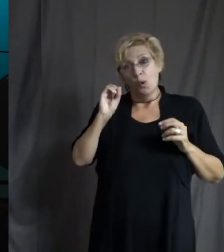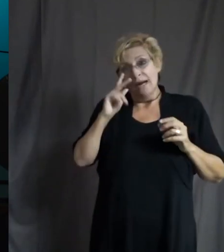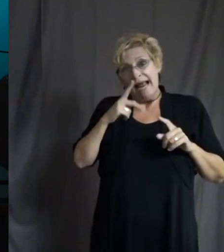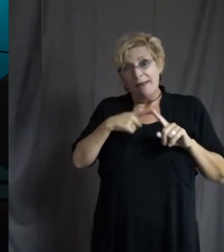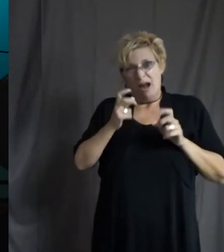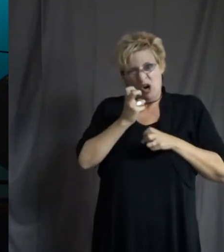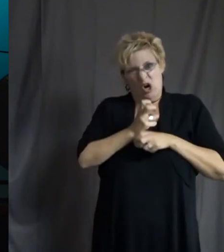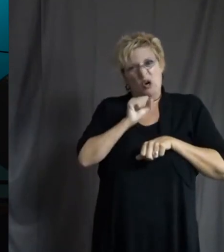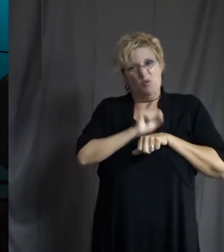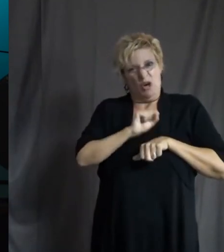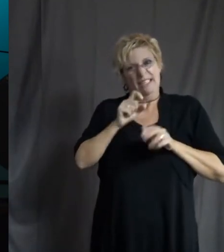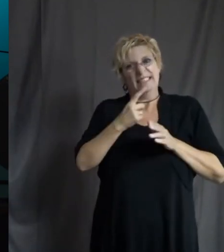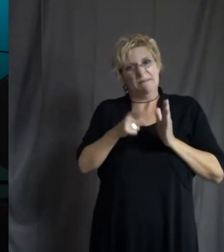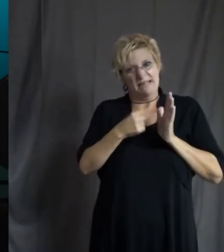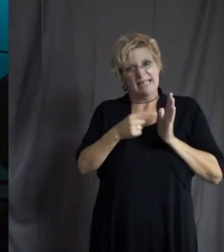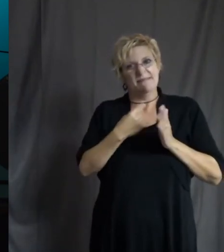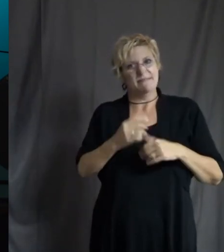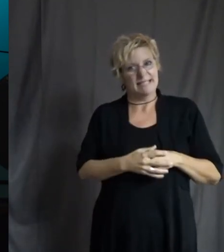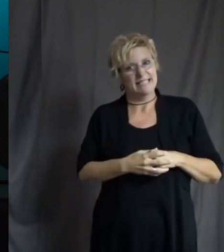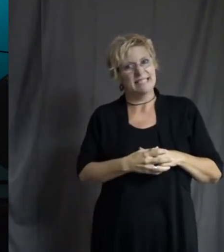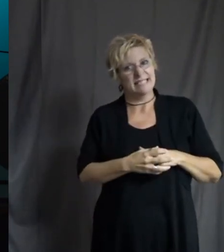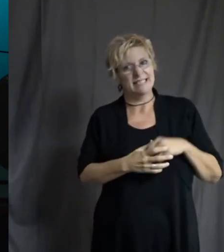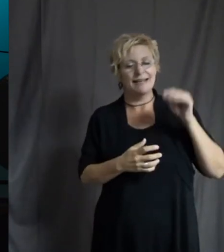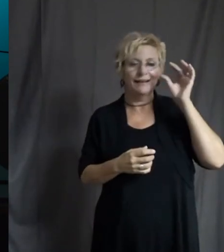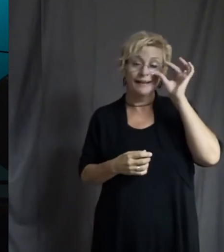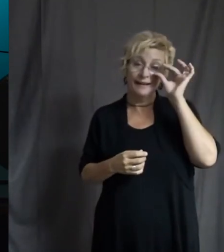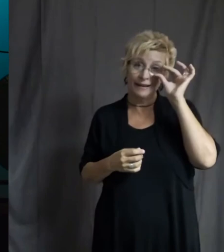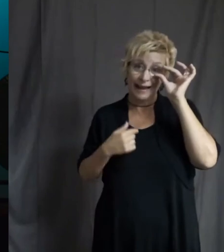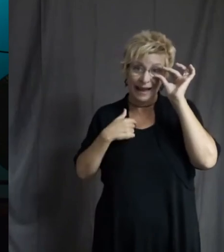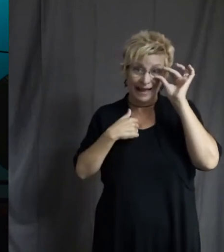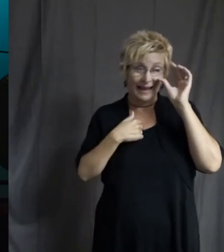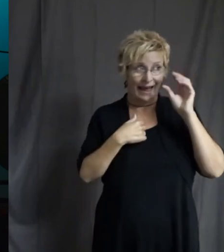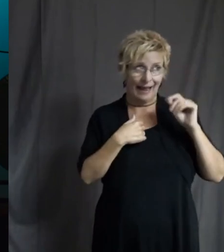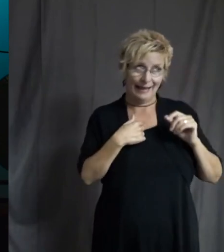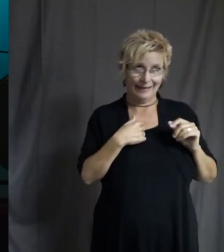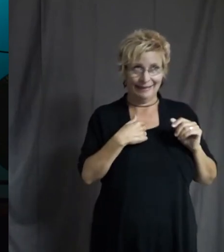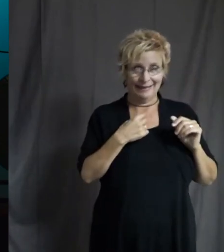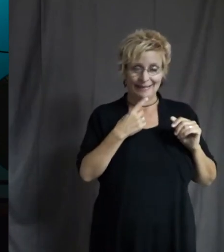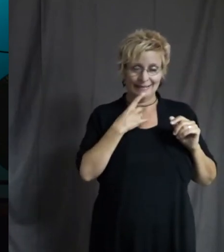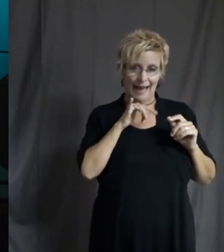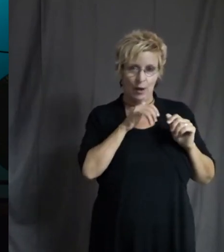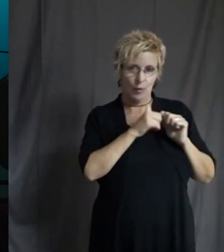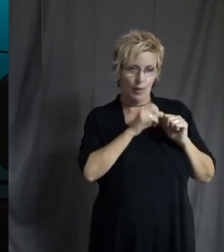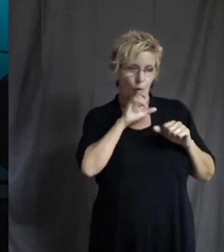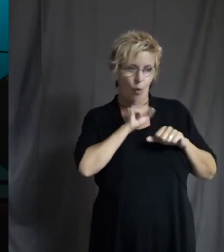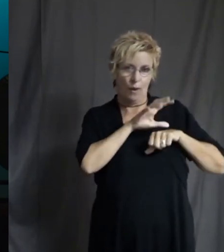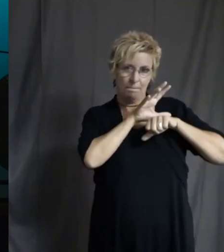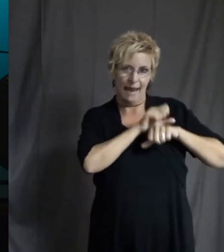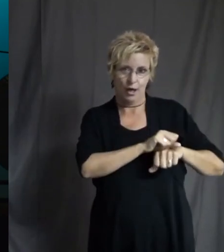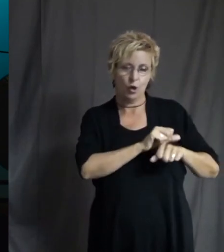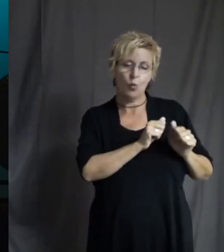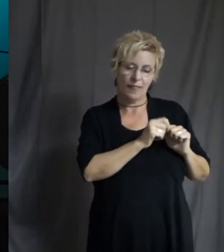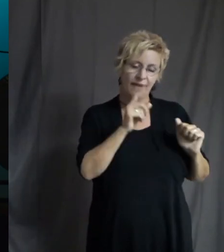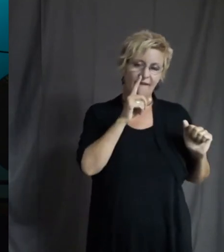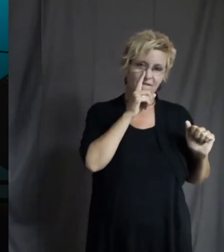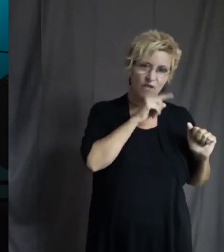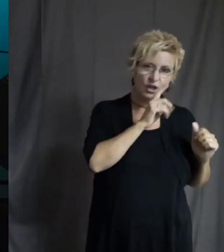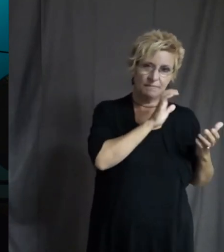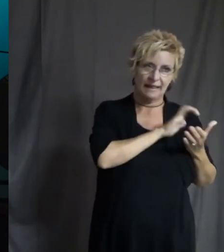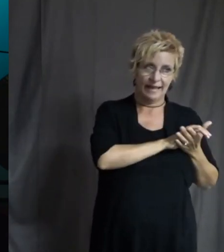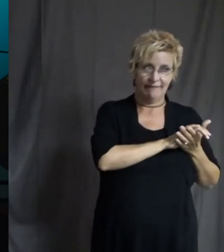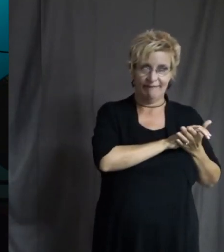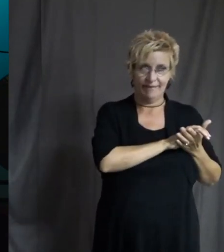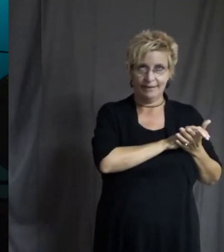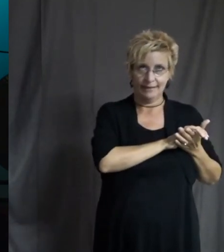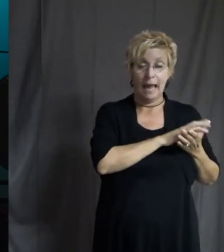looked at her and I said, it's going okay, but it's hard work sometimes. And I was saying that in my old